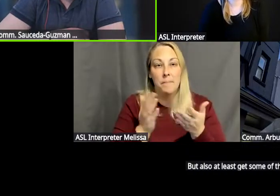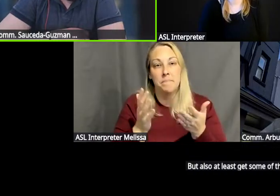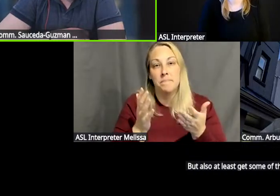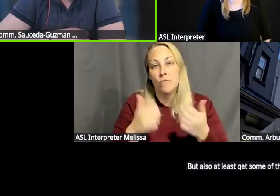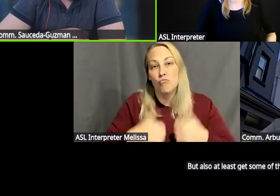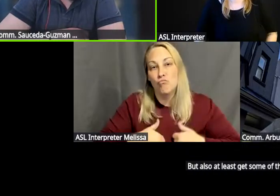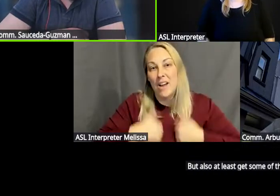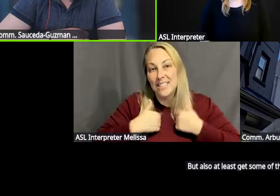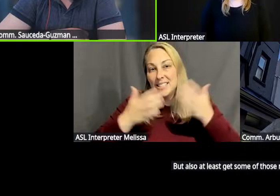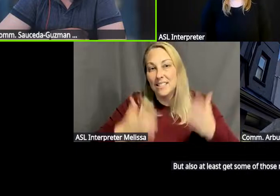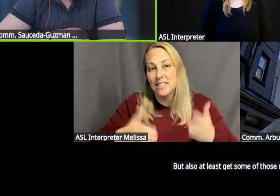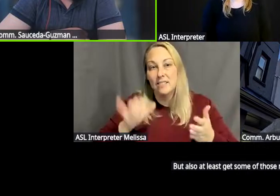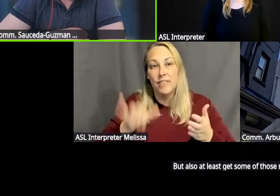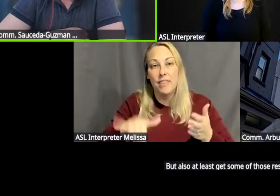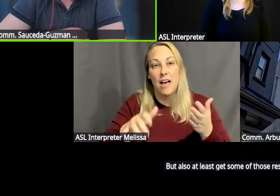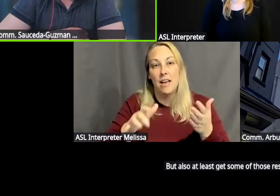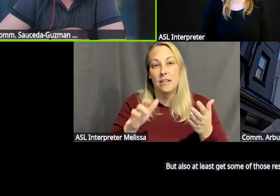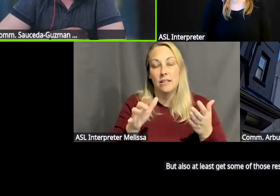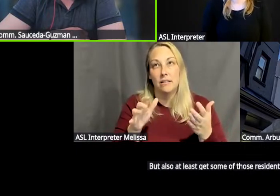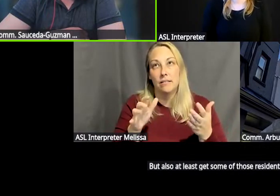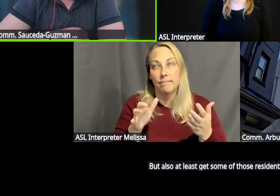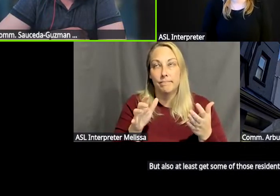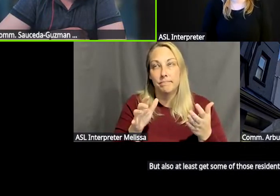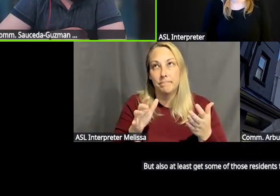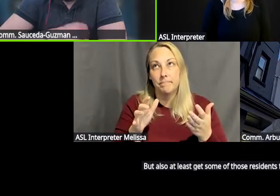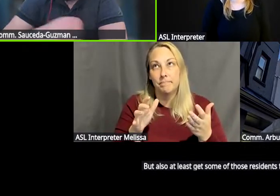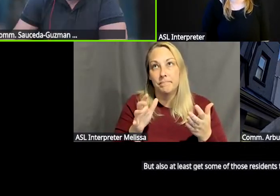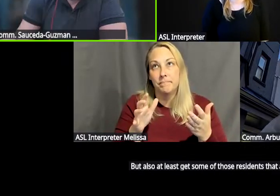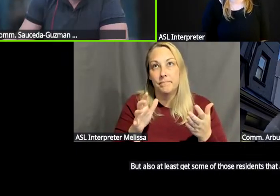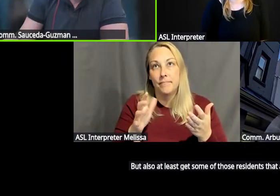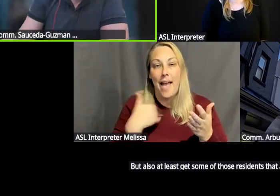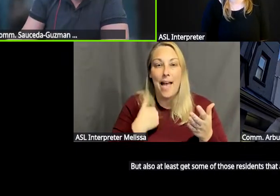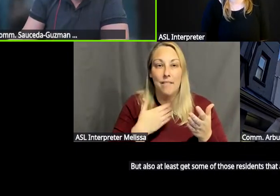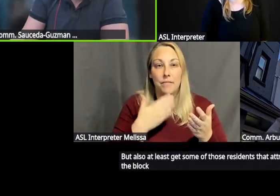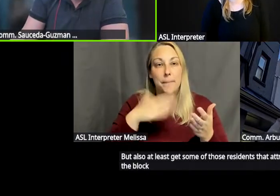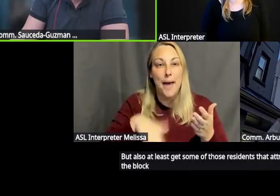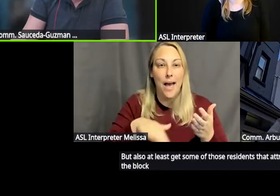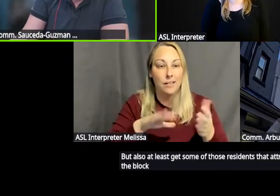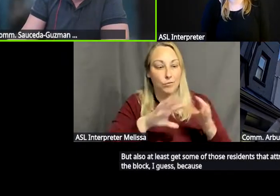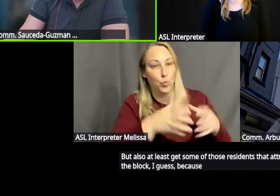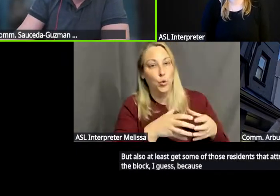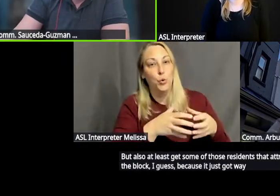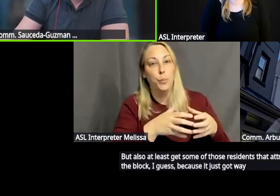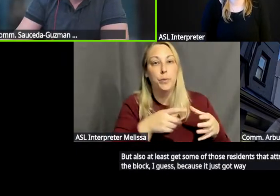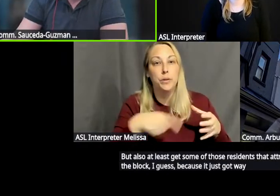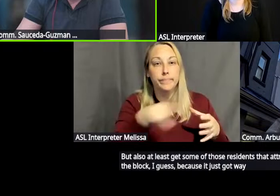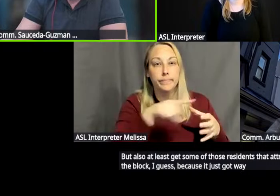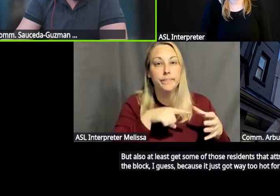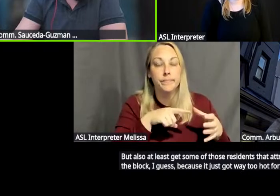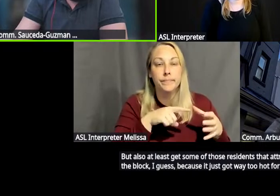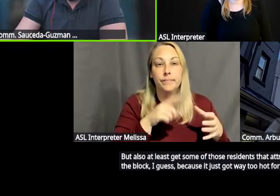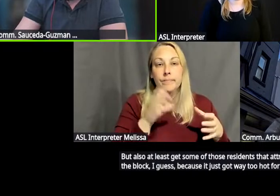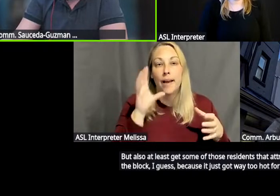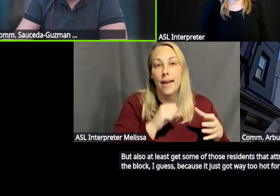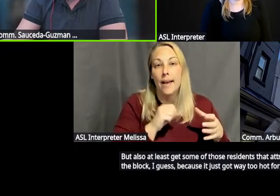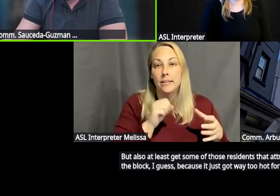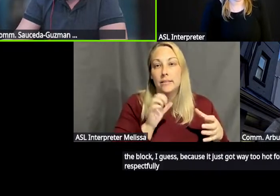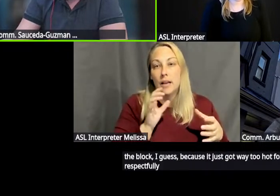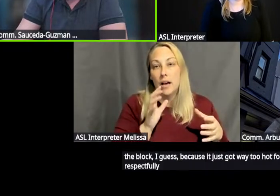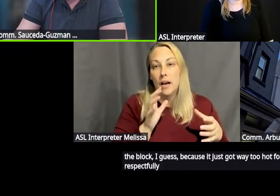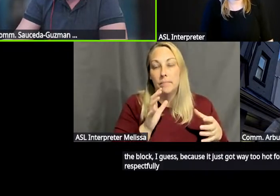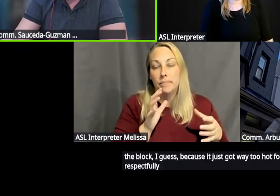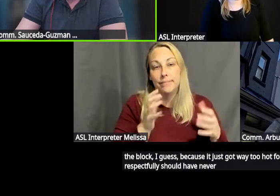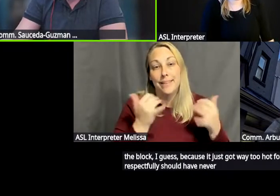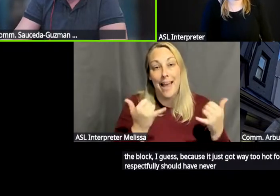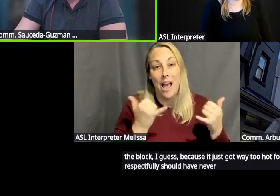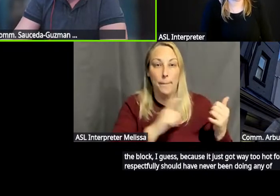residents that attract bad actors away from the block, I guess, because it just got way too hot for them to be here, which respectfully should have never been doing any of that